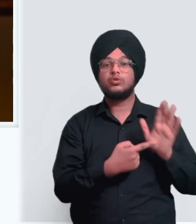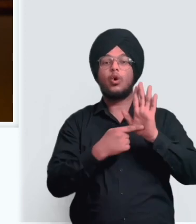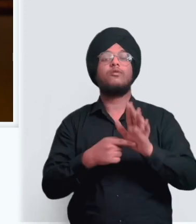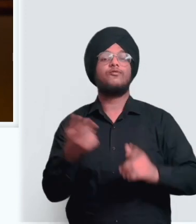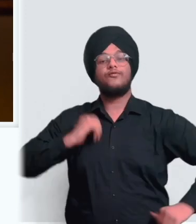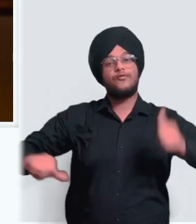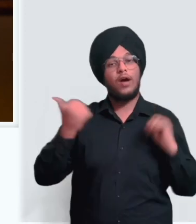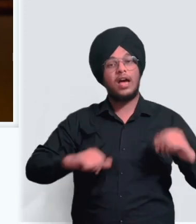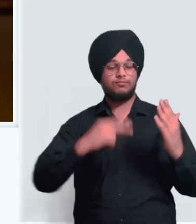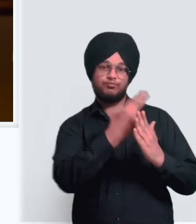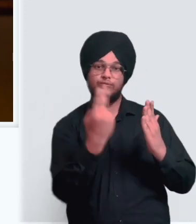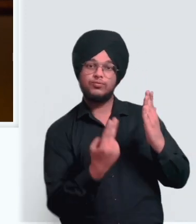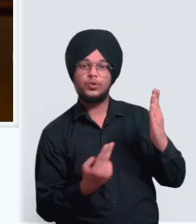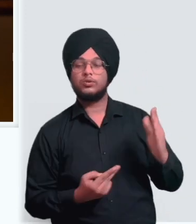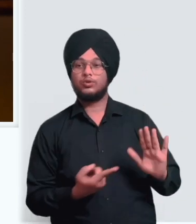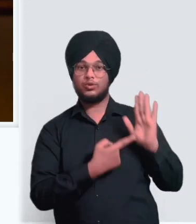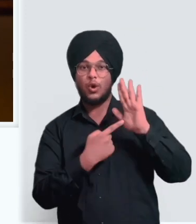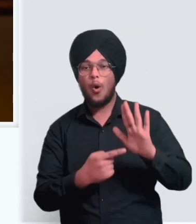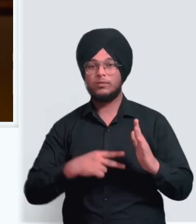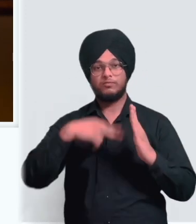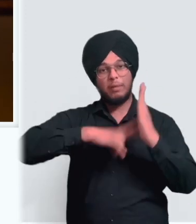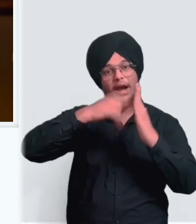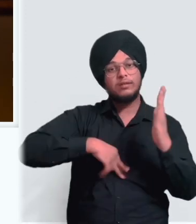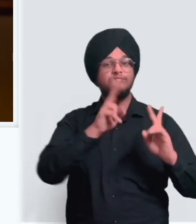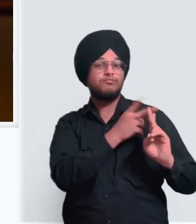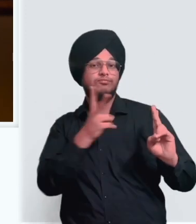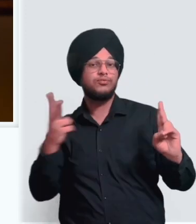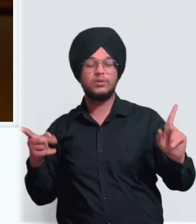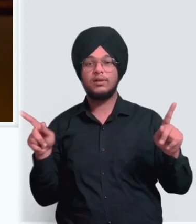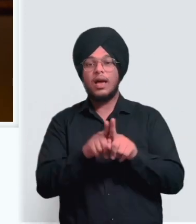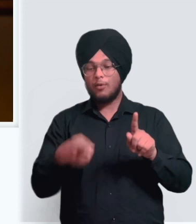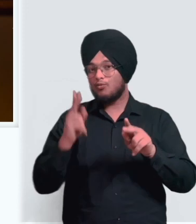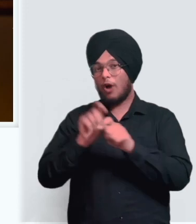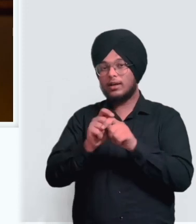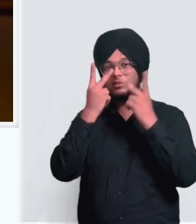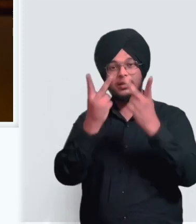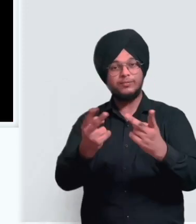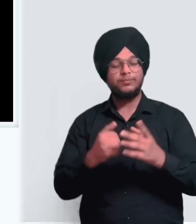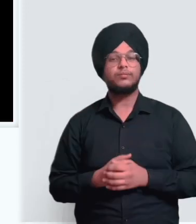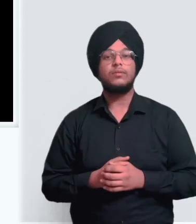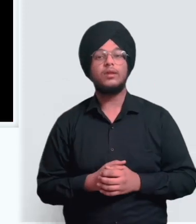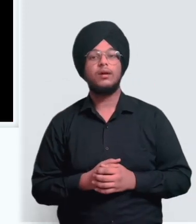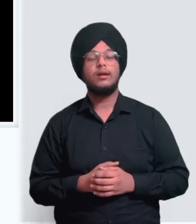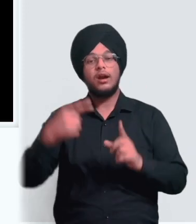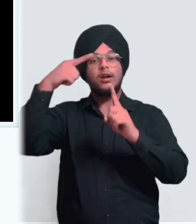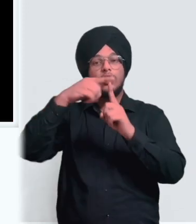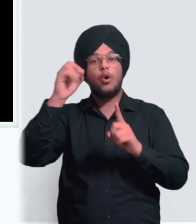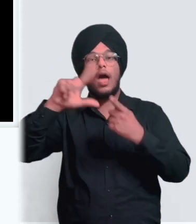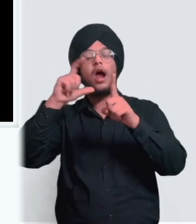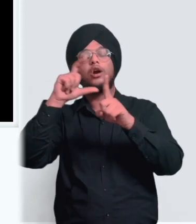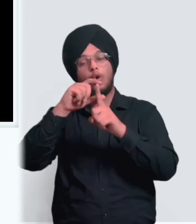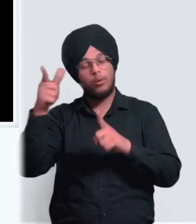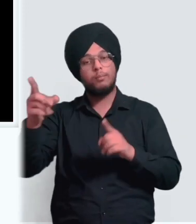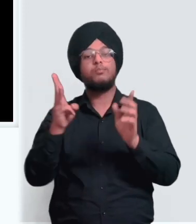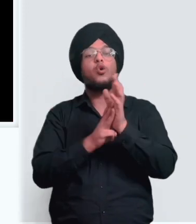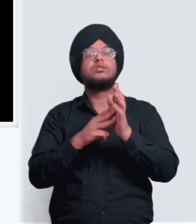world he depicted in near-documentary fashion in his paintings, drawings, prints, sculptures, and pastels, such as this work at the Toledo Museum of